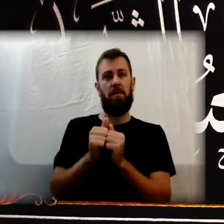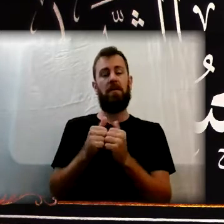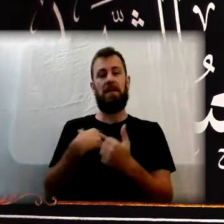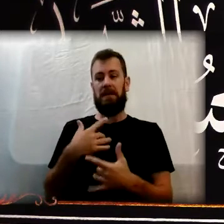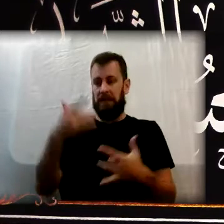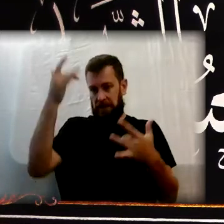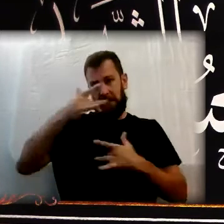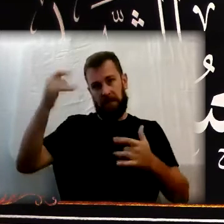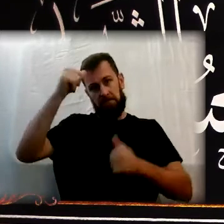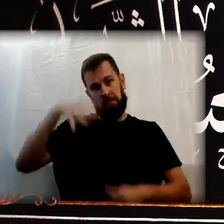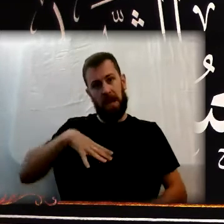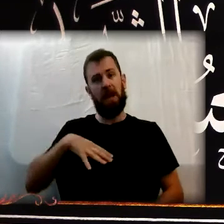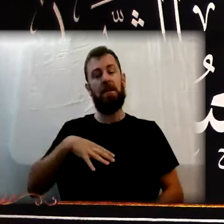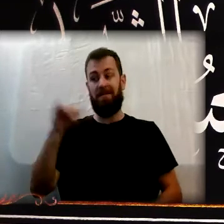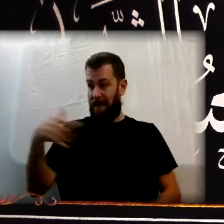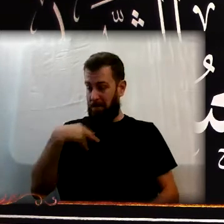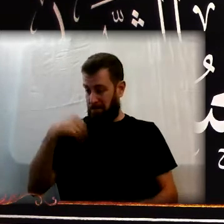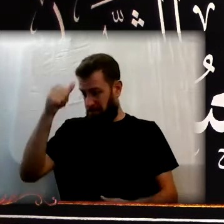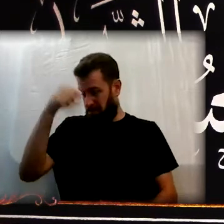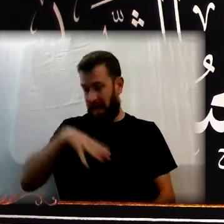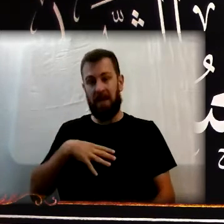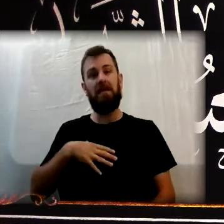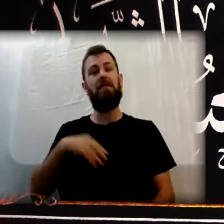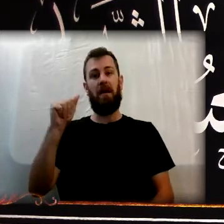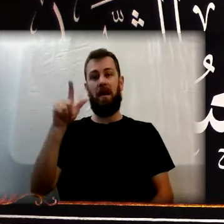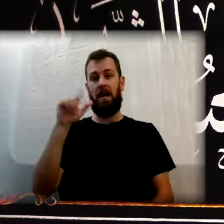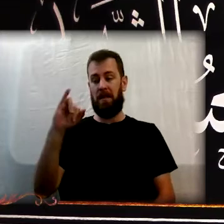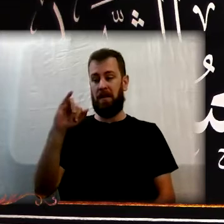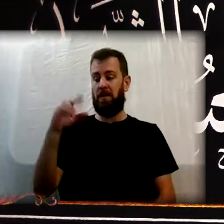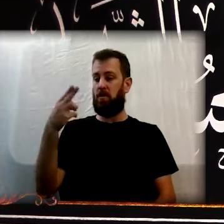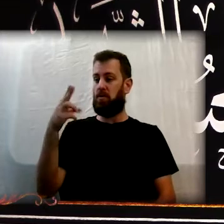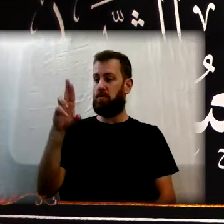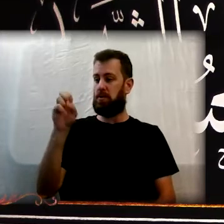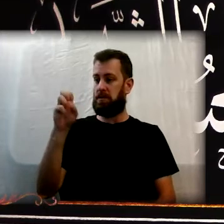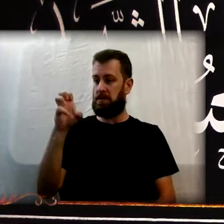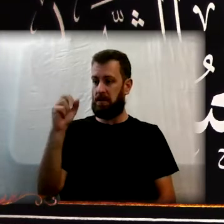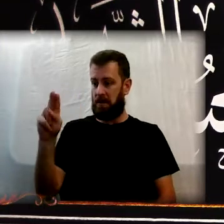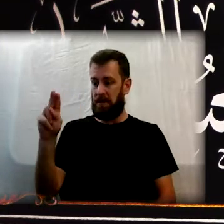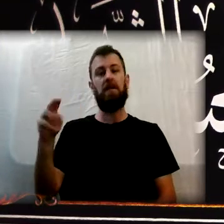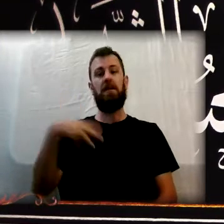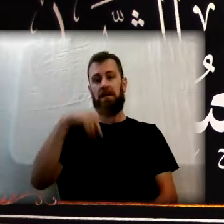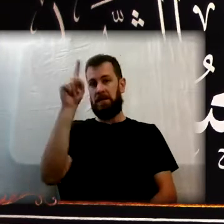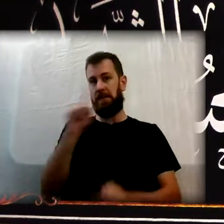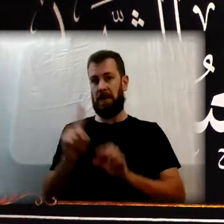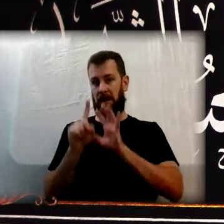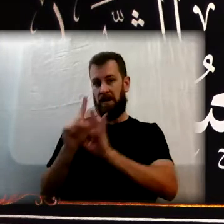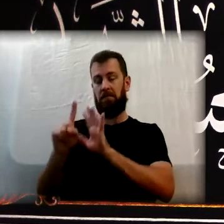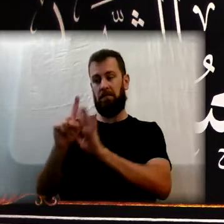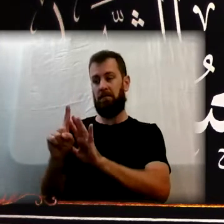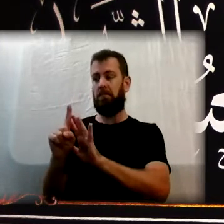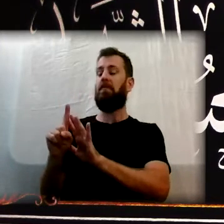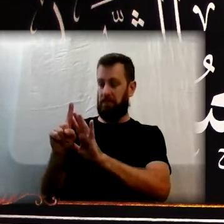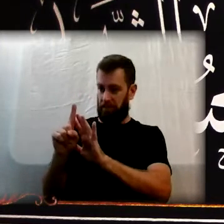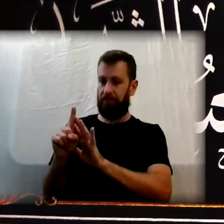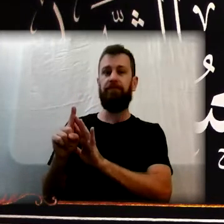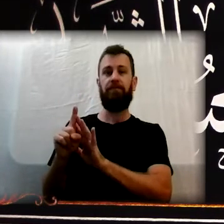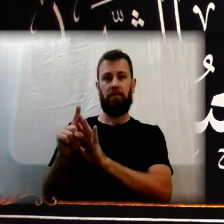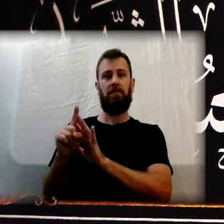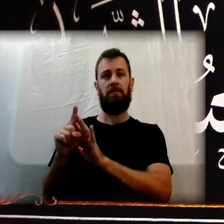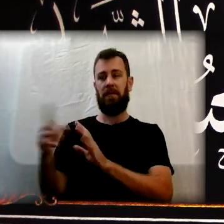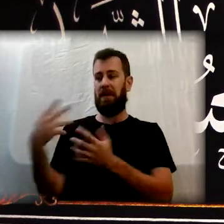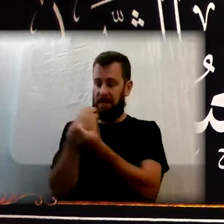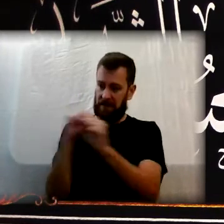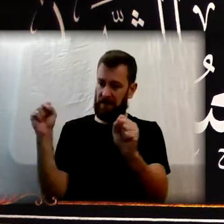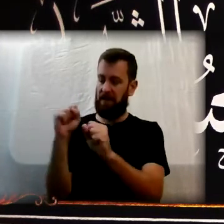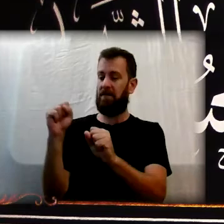sick man. I realized that this was Ali ibn al-Husayn. This was Zainul Abideen. Zainab Kubra